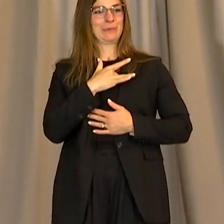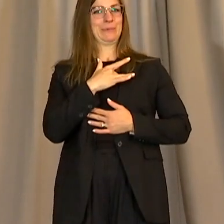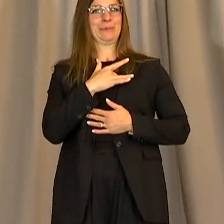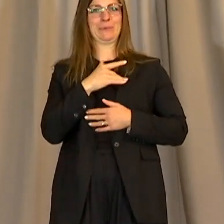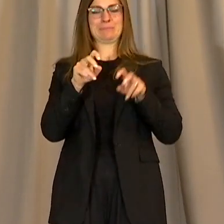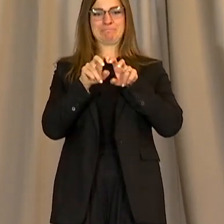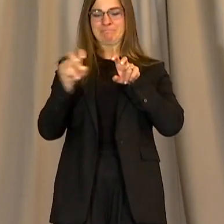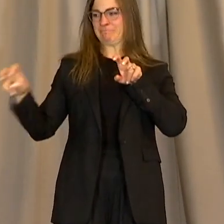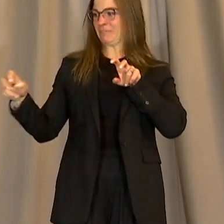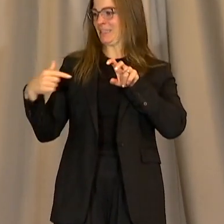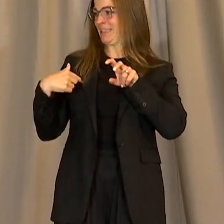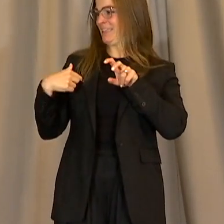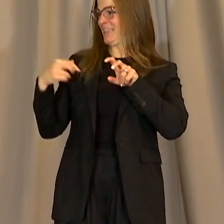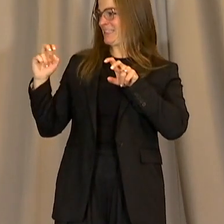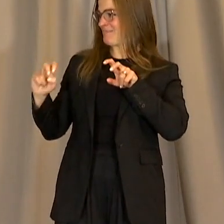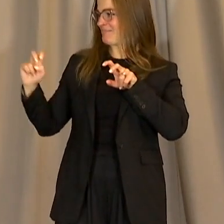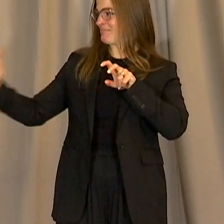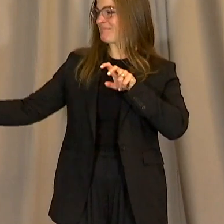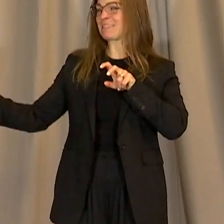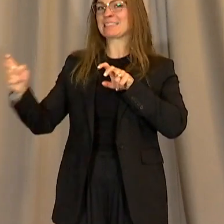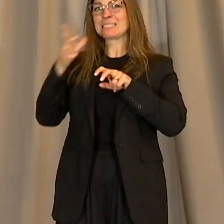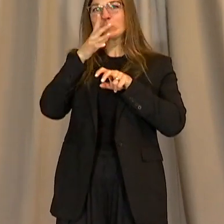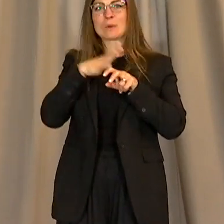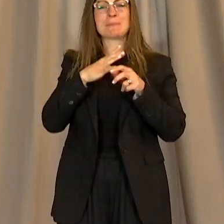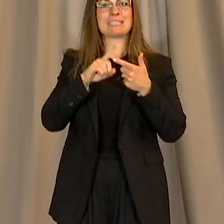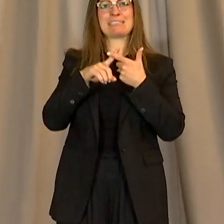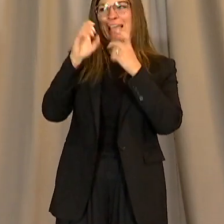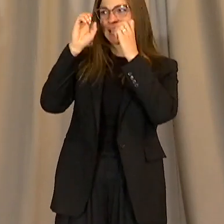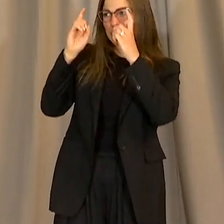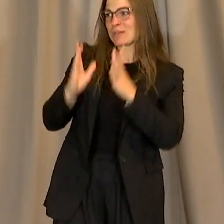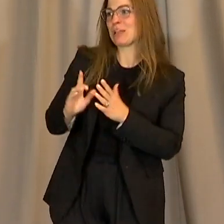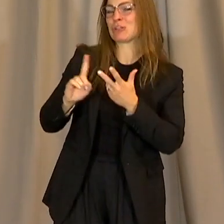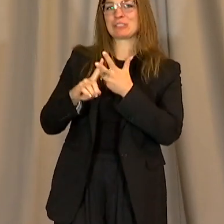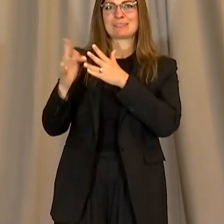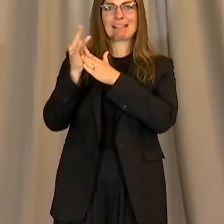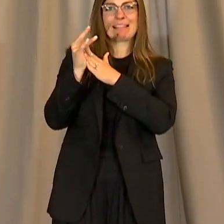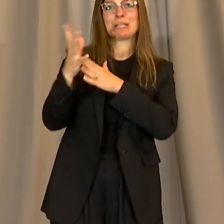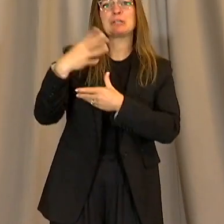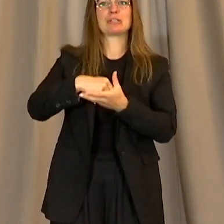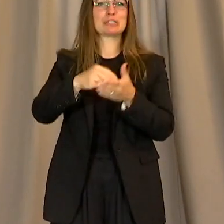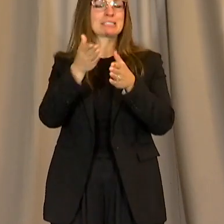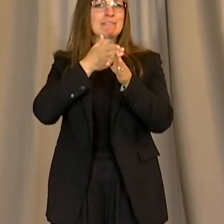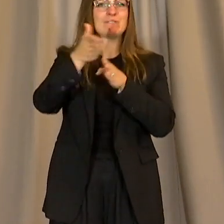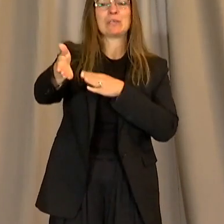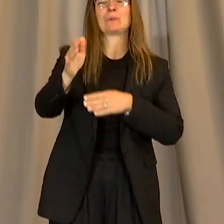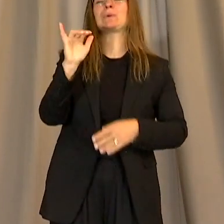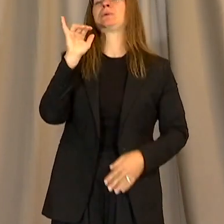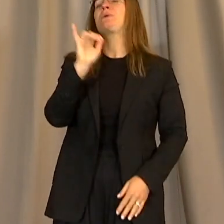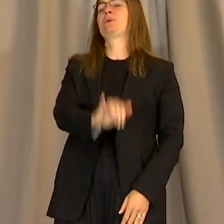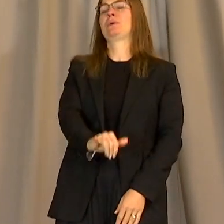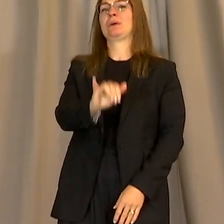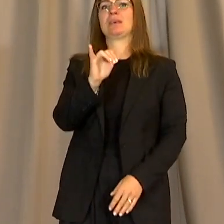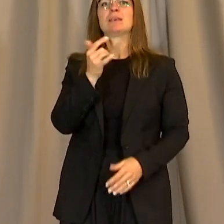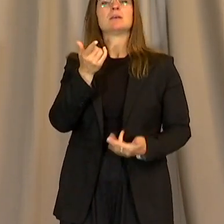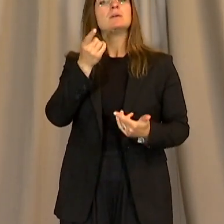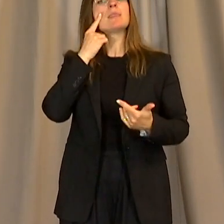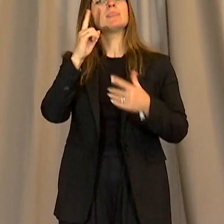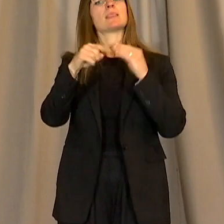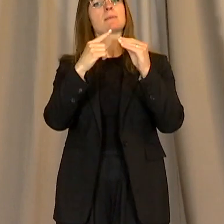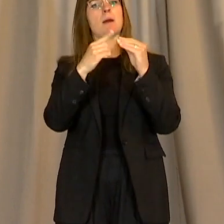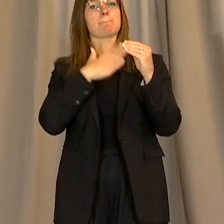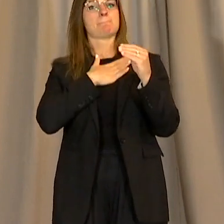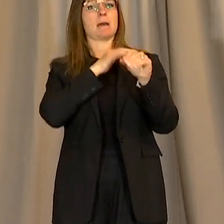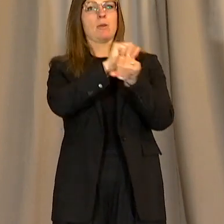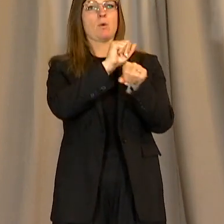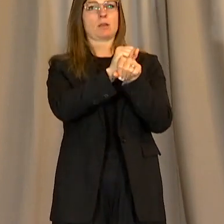two women, these two educators, these two leaders in the field. As I think about my work, I was